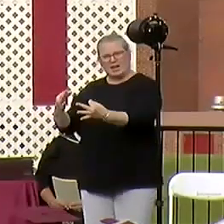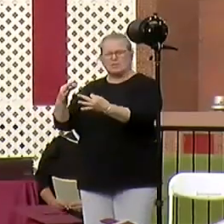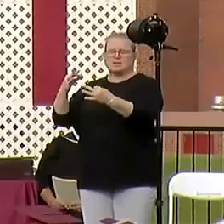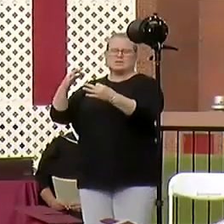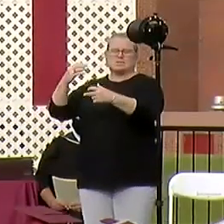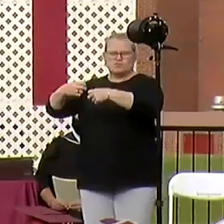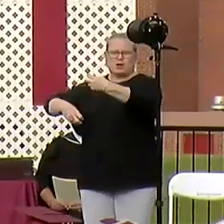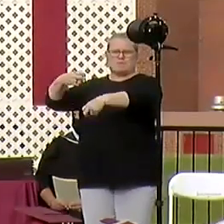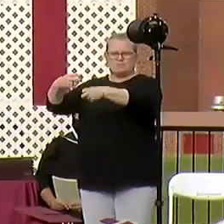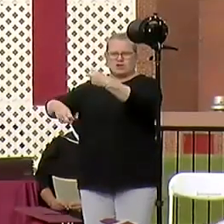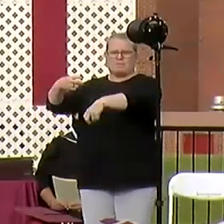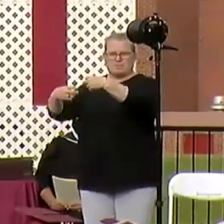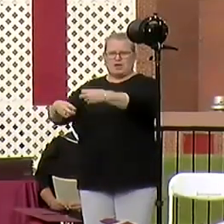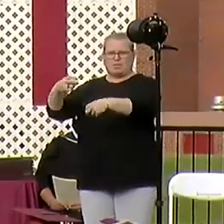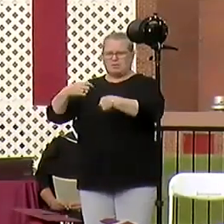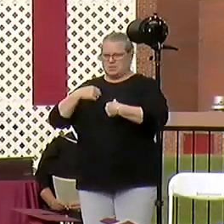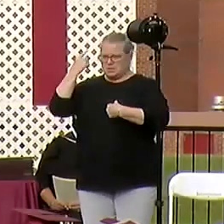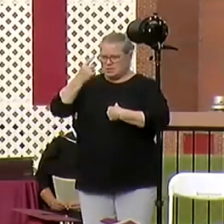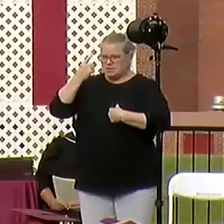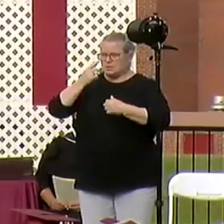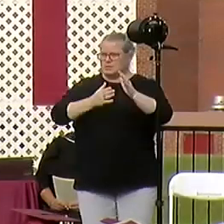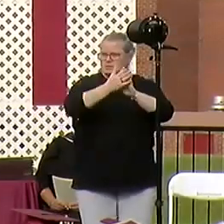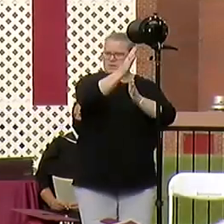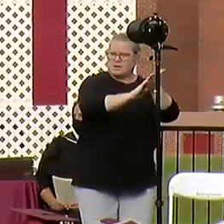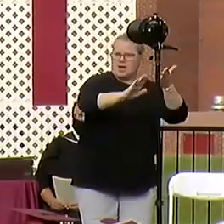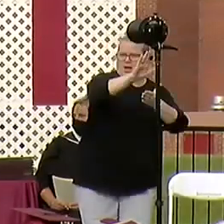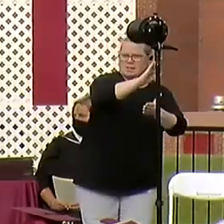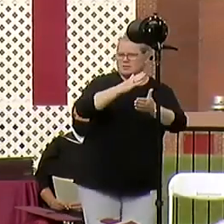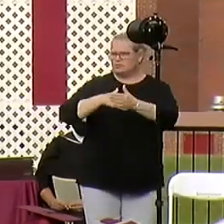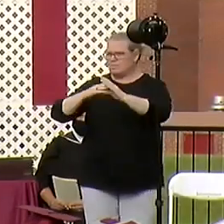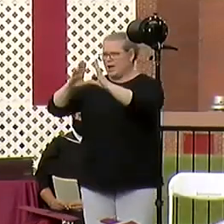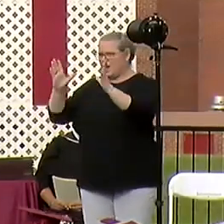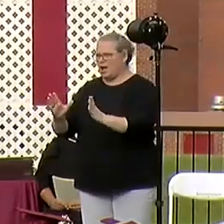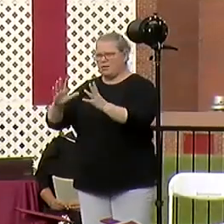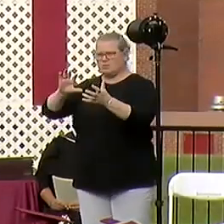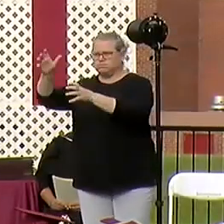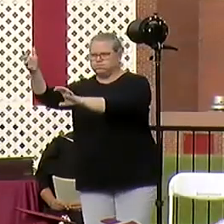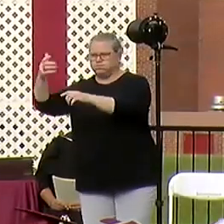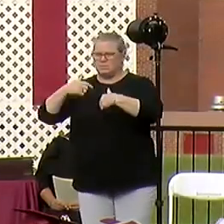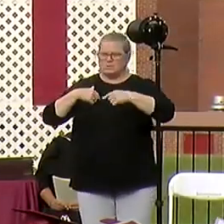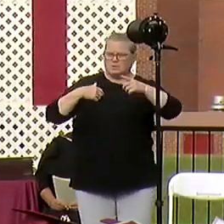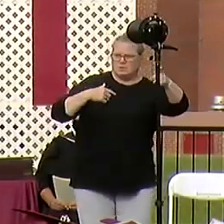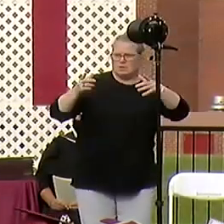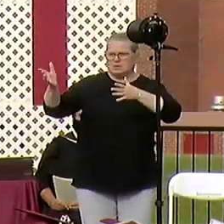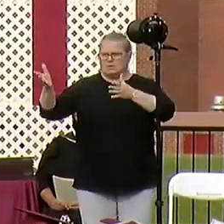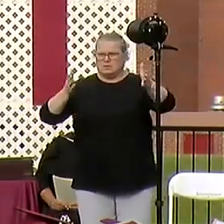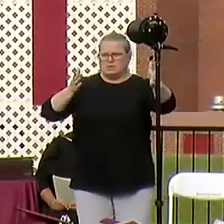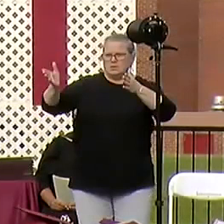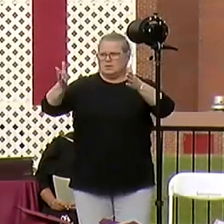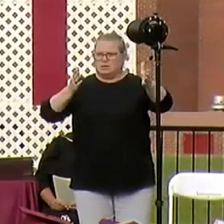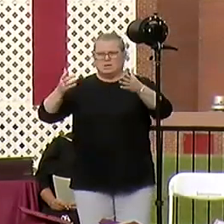home at a time when my very concept of home was breaking down. I lasted just 2 months in